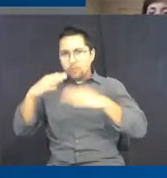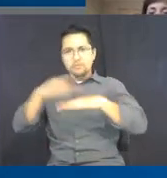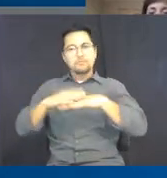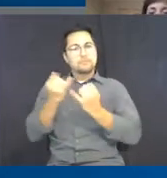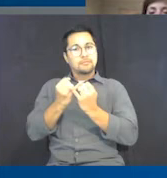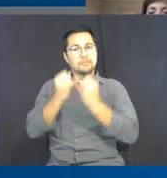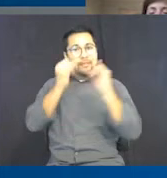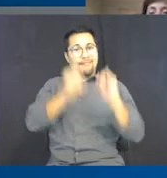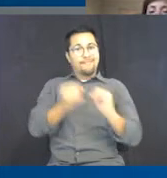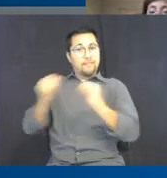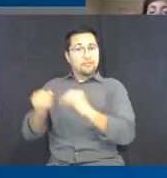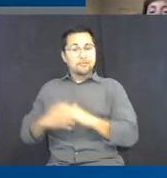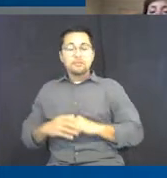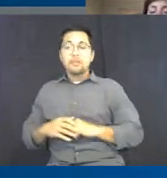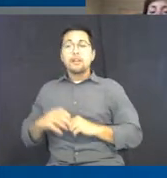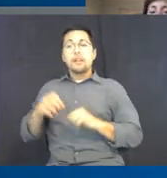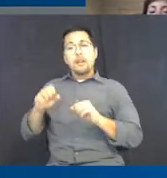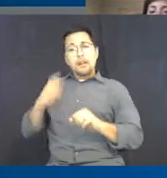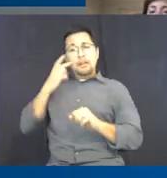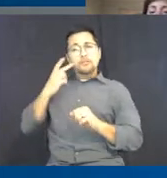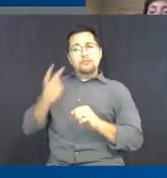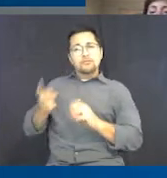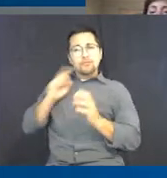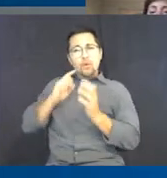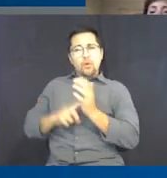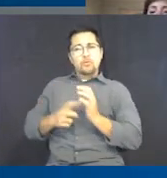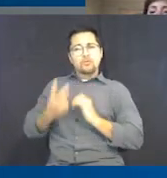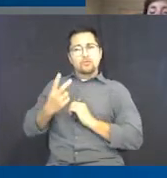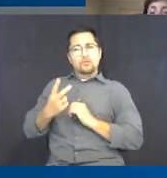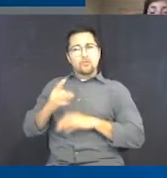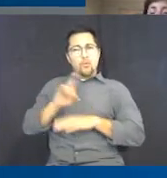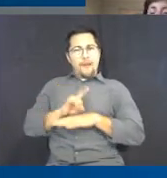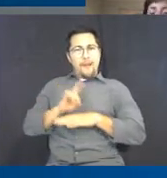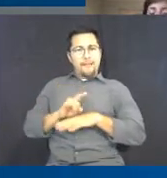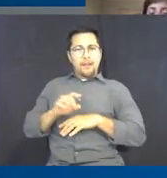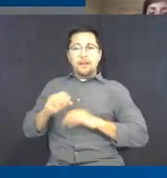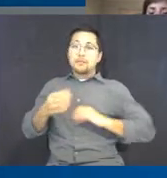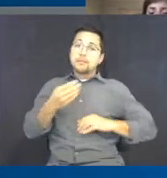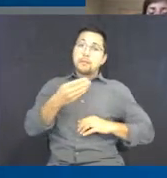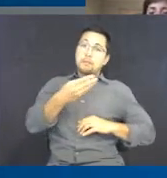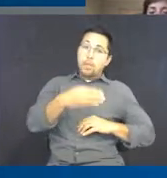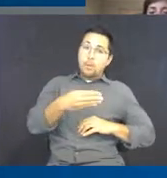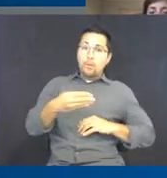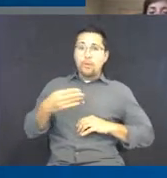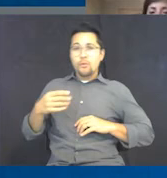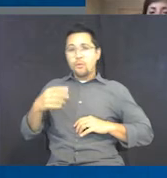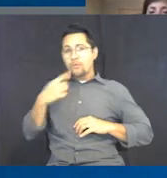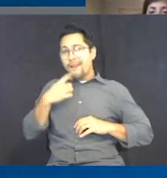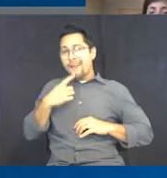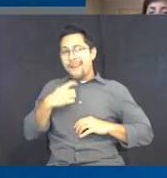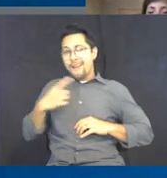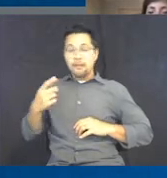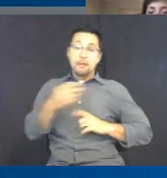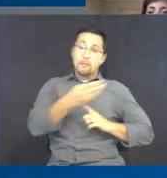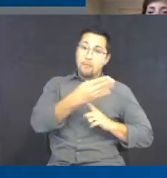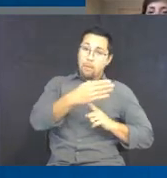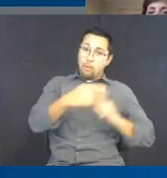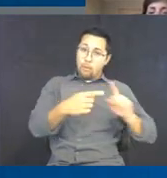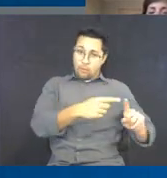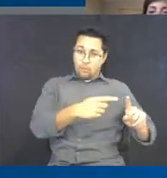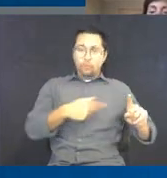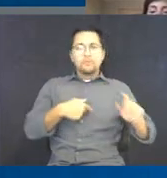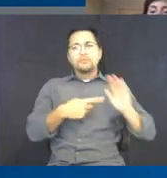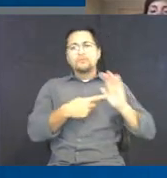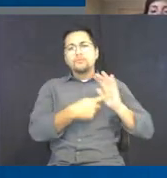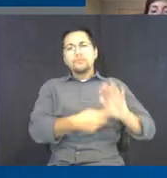So this here is the hub. It's about the size, it can fit in the size of your hand. So it's like the size of some very large